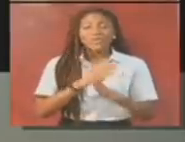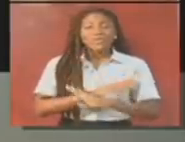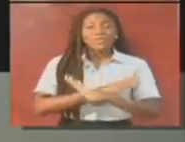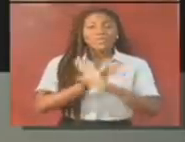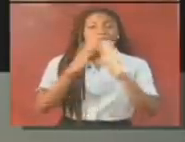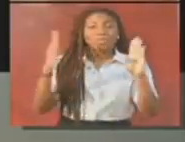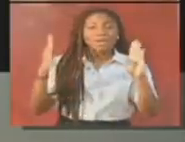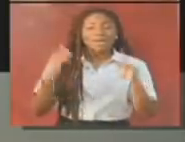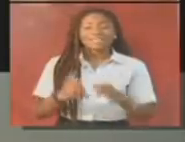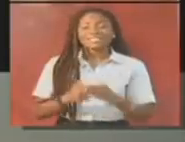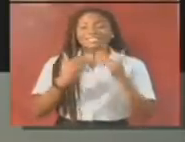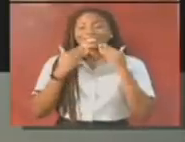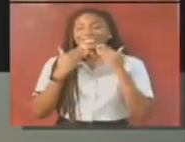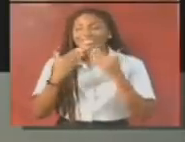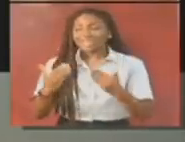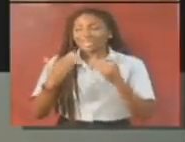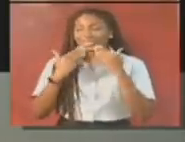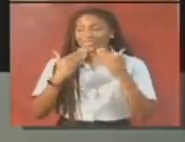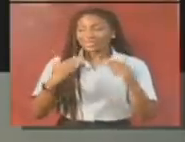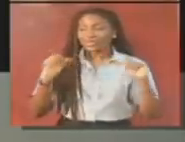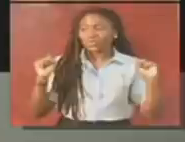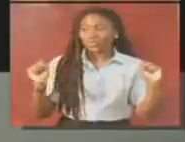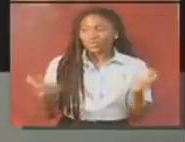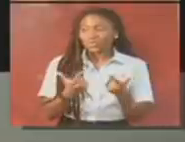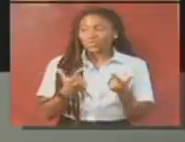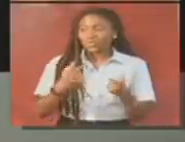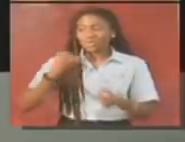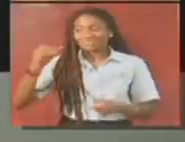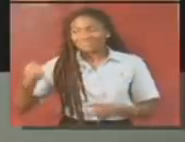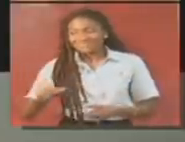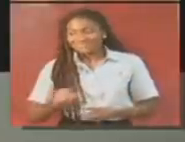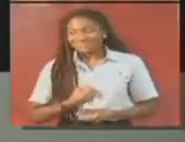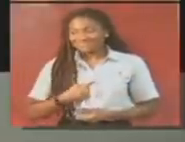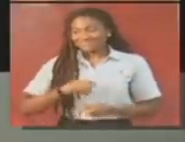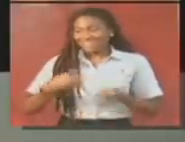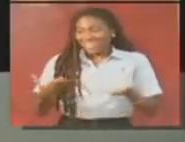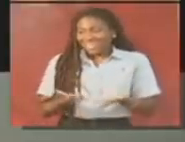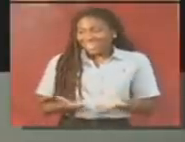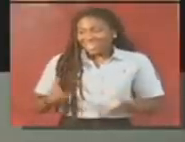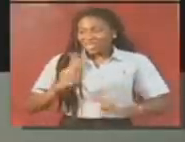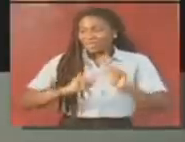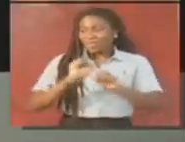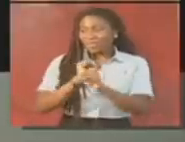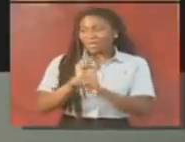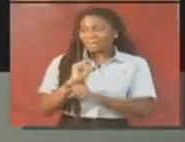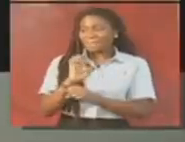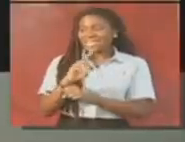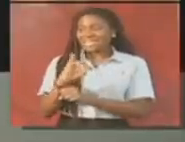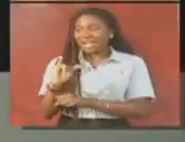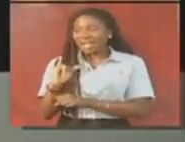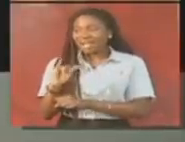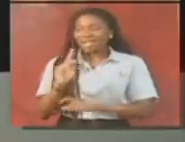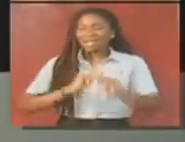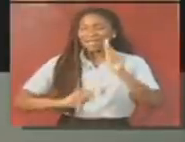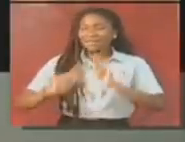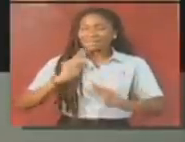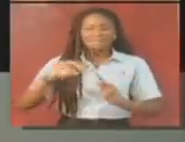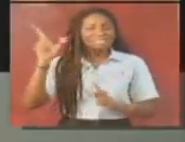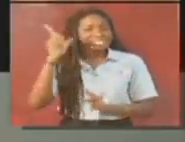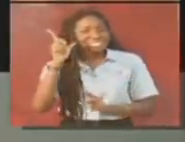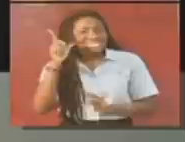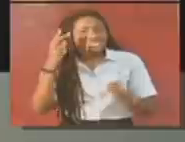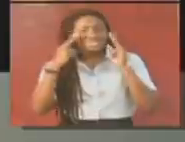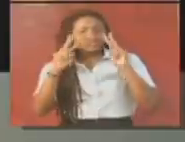Suk Chan, Dr. Khan, Mr. Alexander, members of the media, and of course, members of the listening and viewing public this